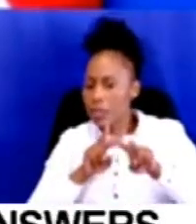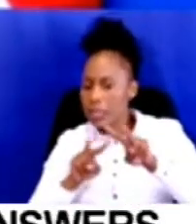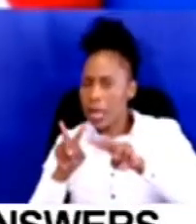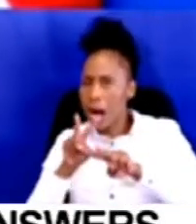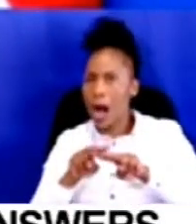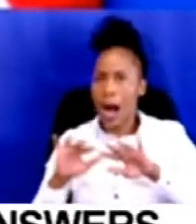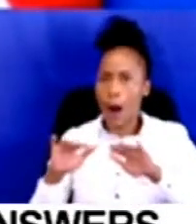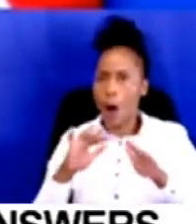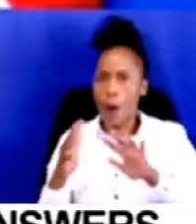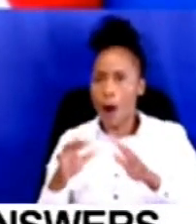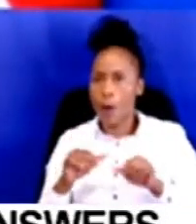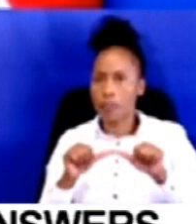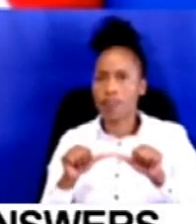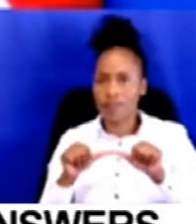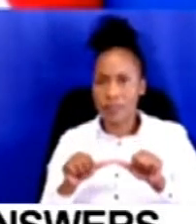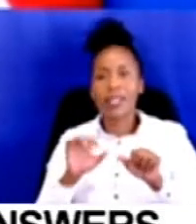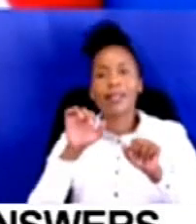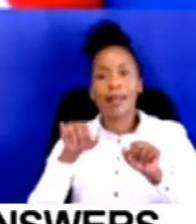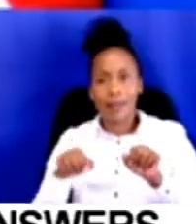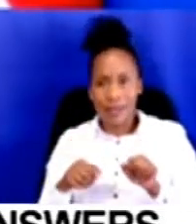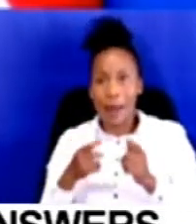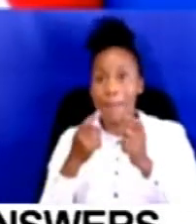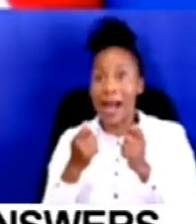Yes, the money that the shortfall,